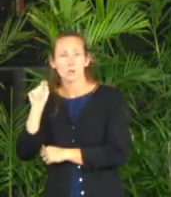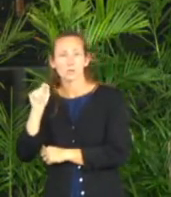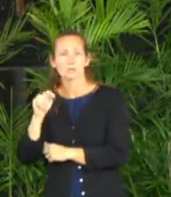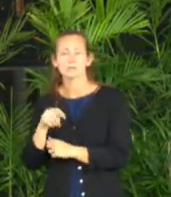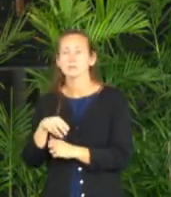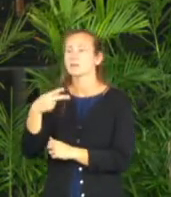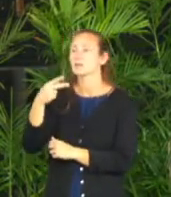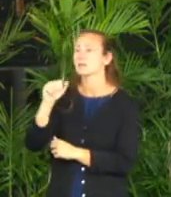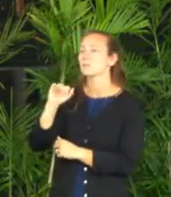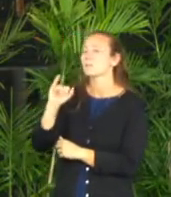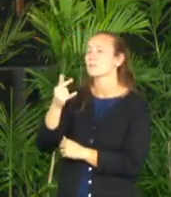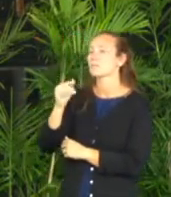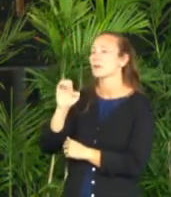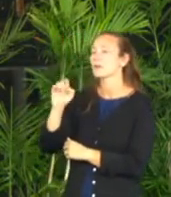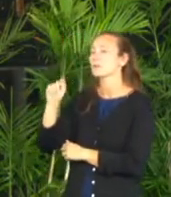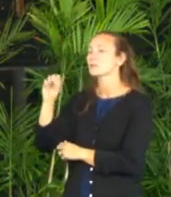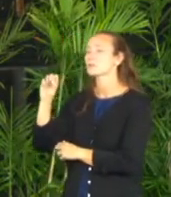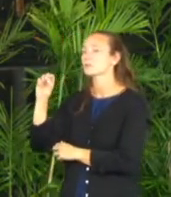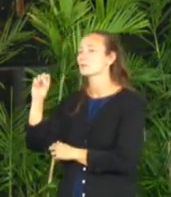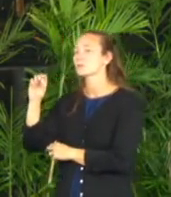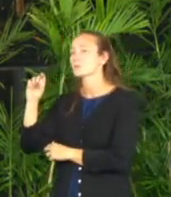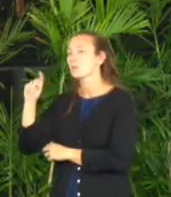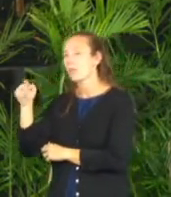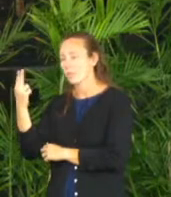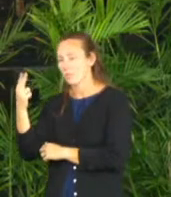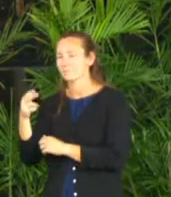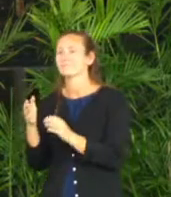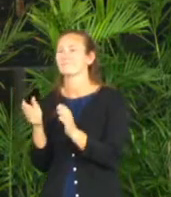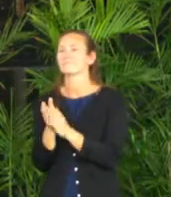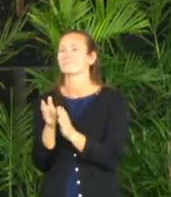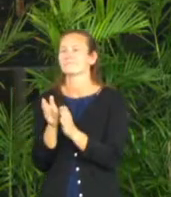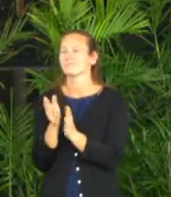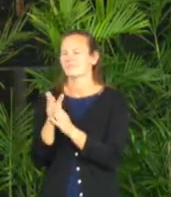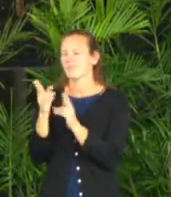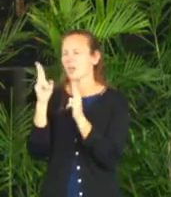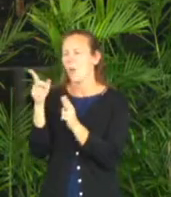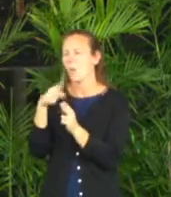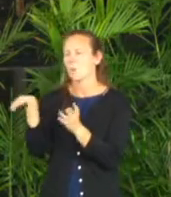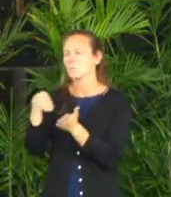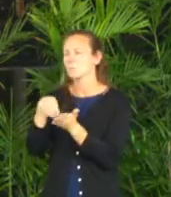and Paige Toth. Please join me in honoring these students.